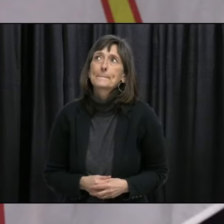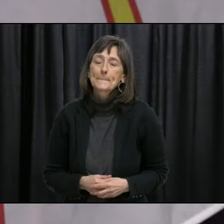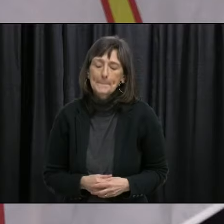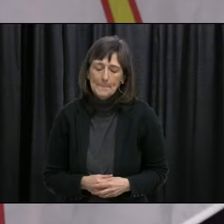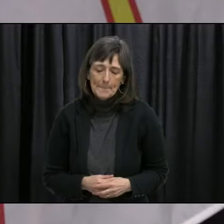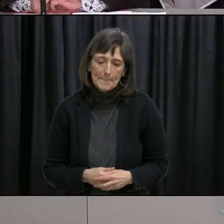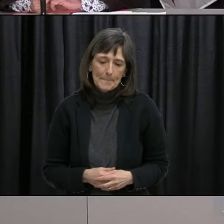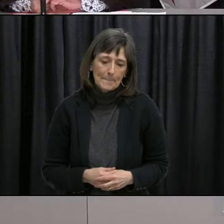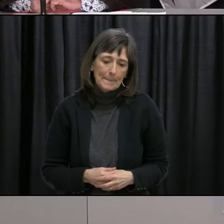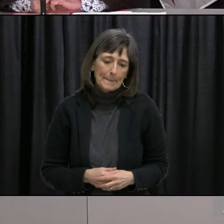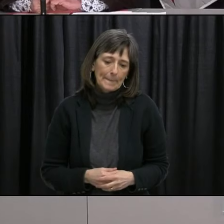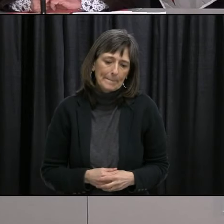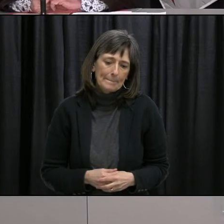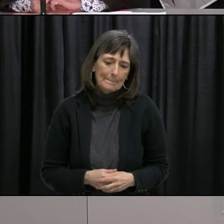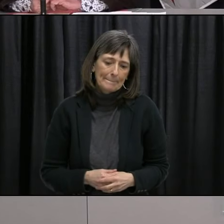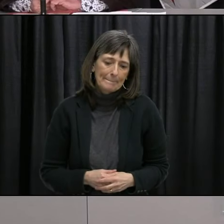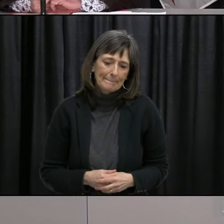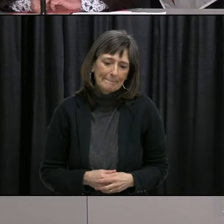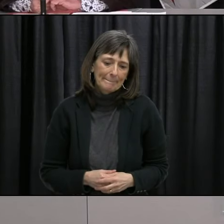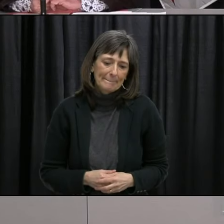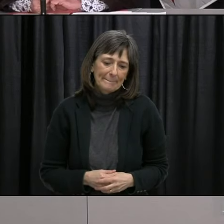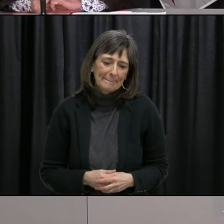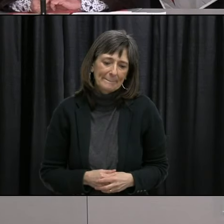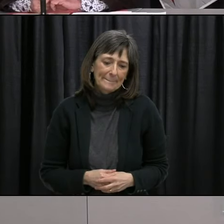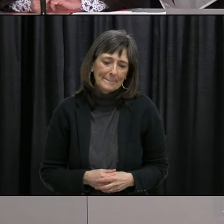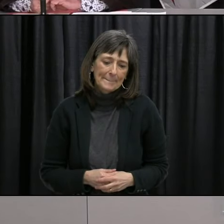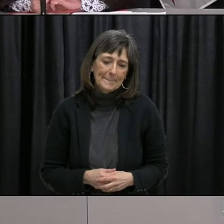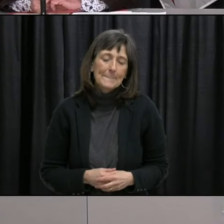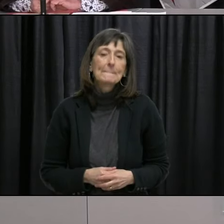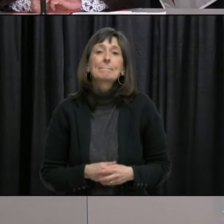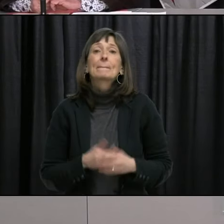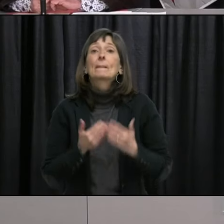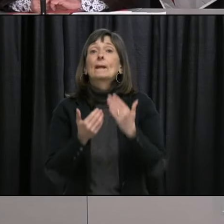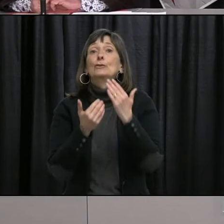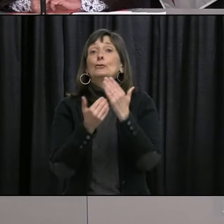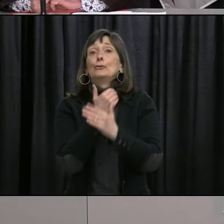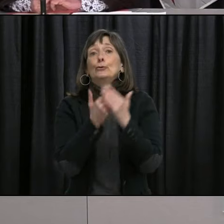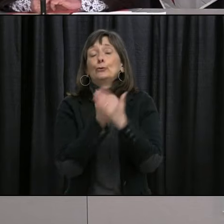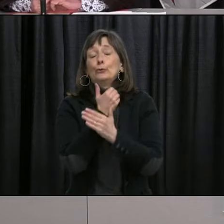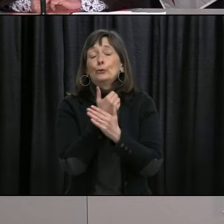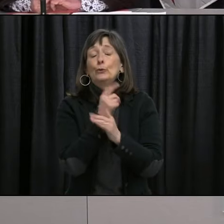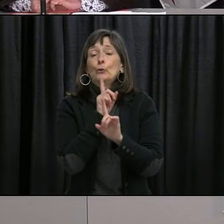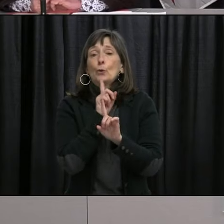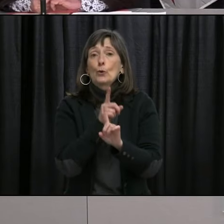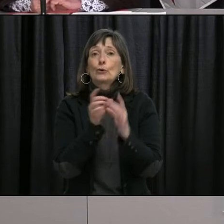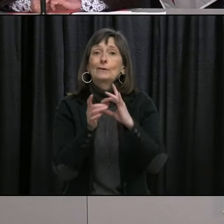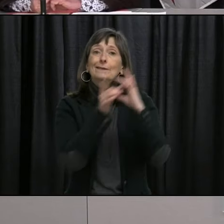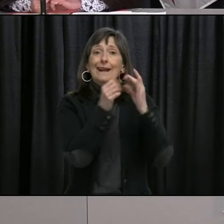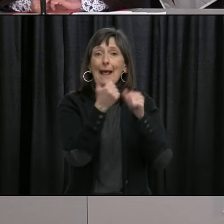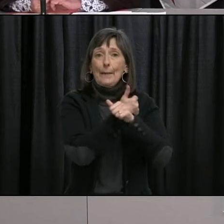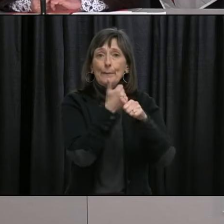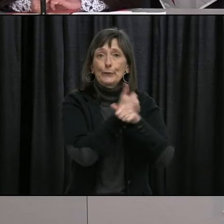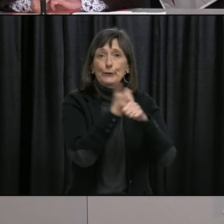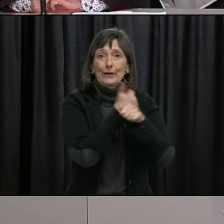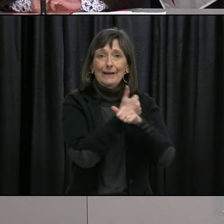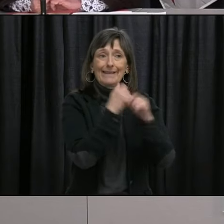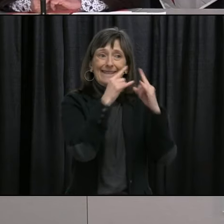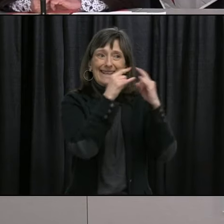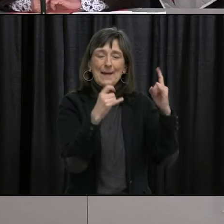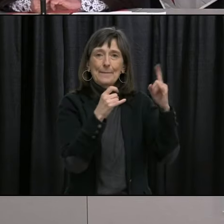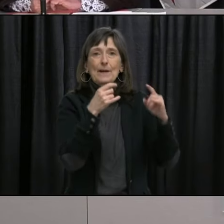Thank you. And my other question is related to the new order related to the Horizon work site. Is this a